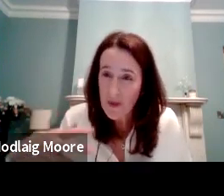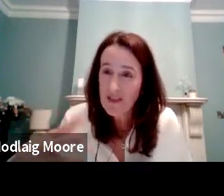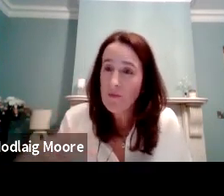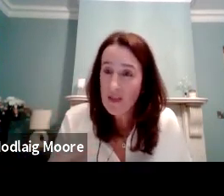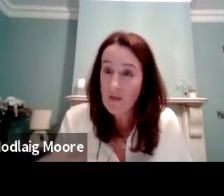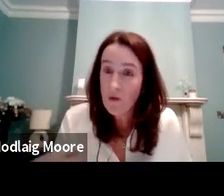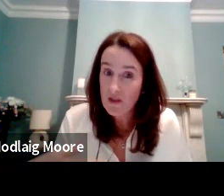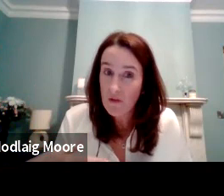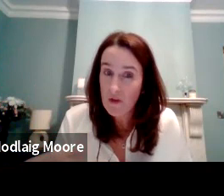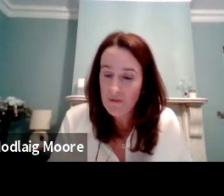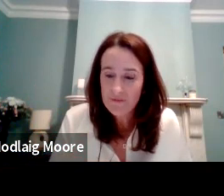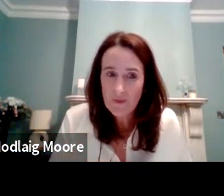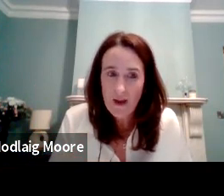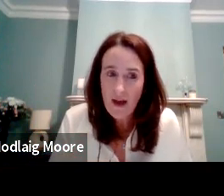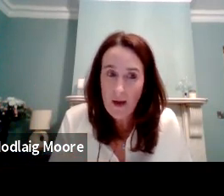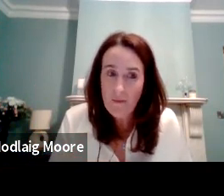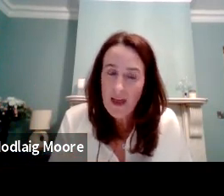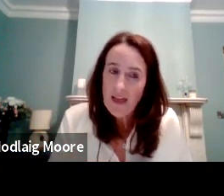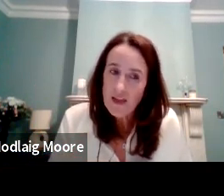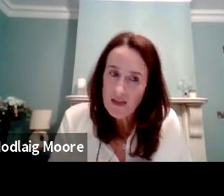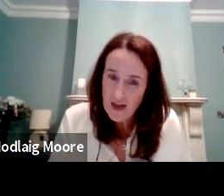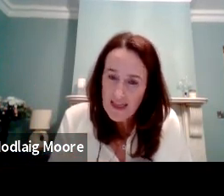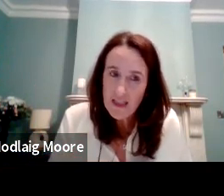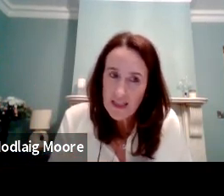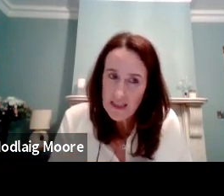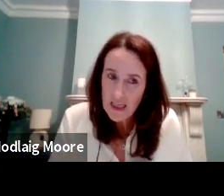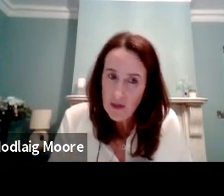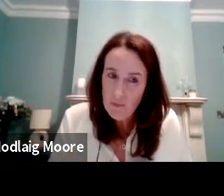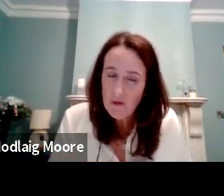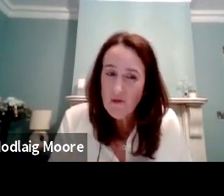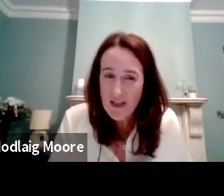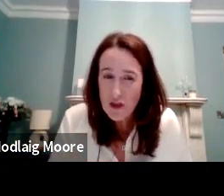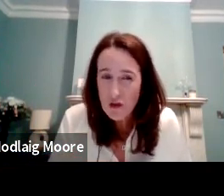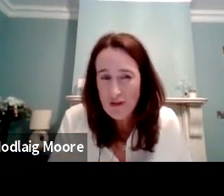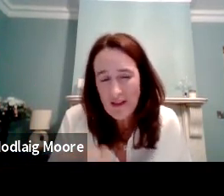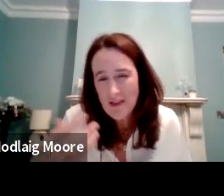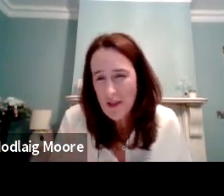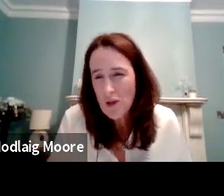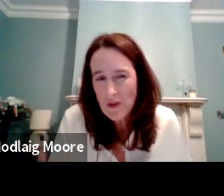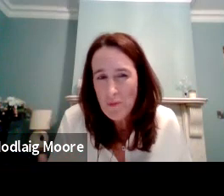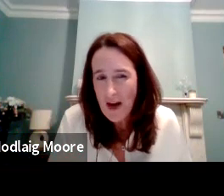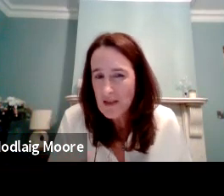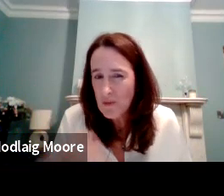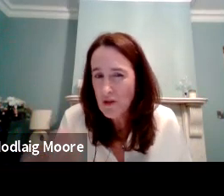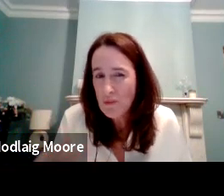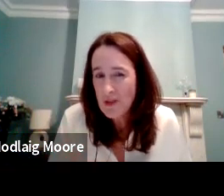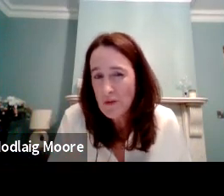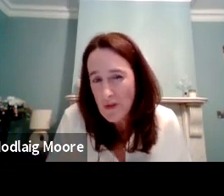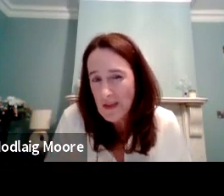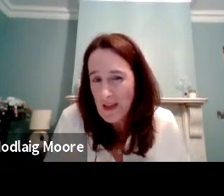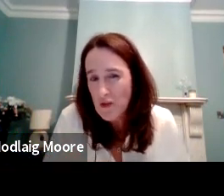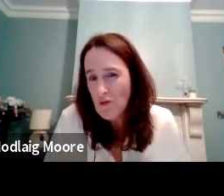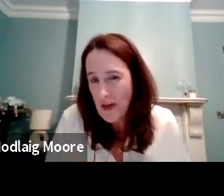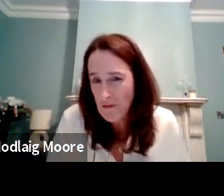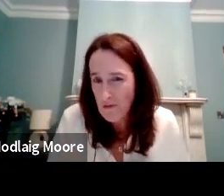different perspective and be supportive of you. The diet and the sleep. Gratitude. This is a lovely practice where you can put down